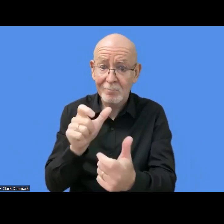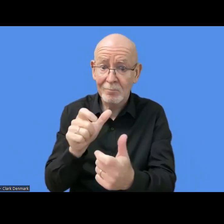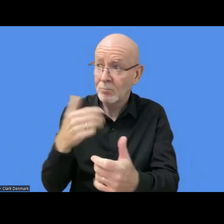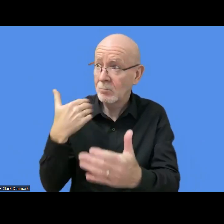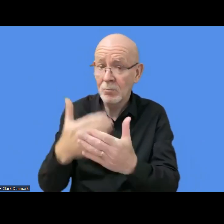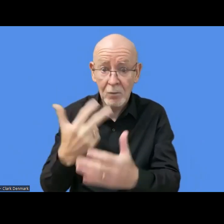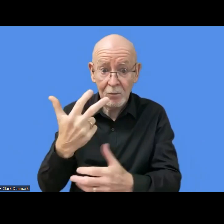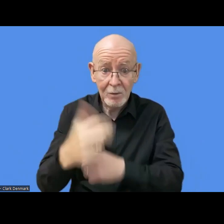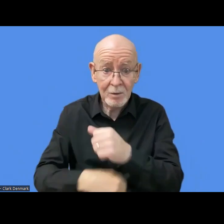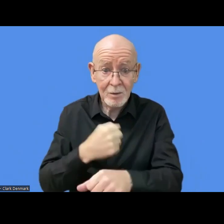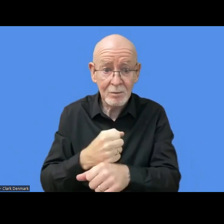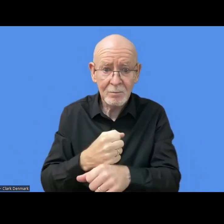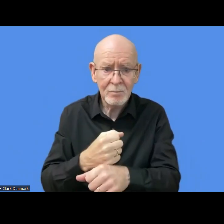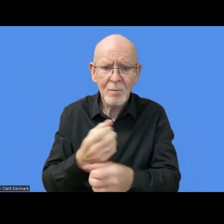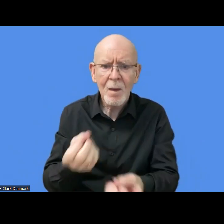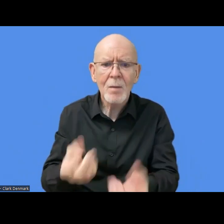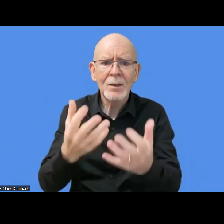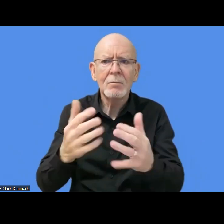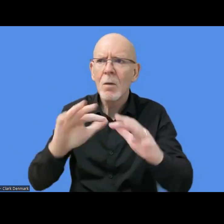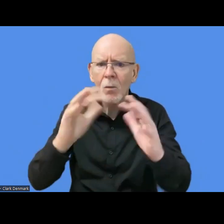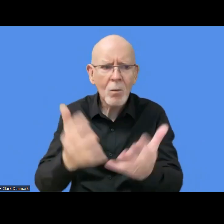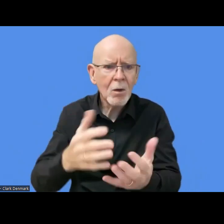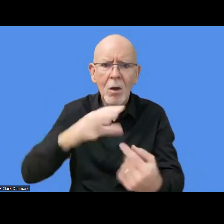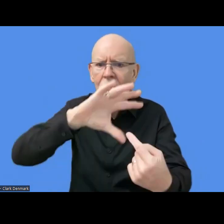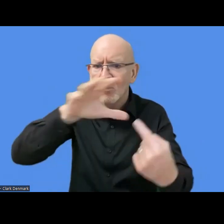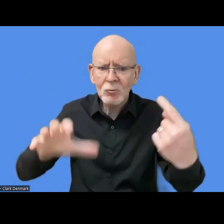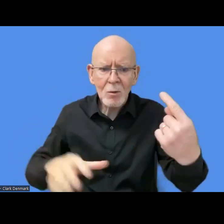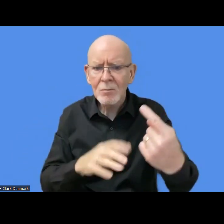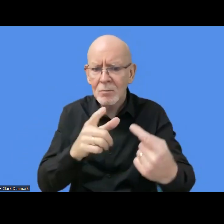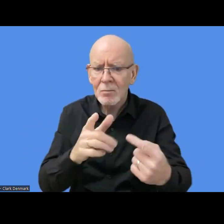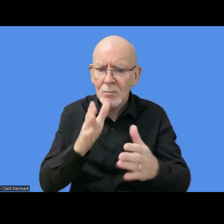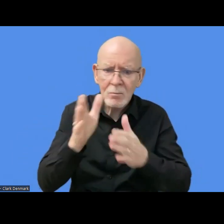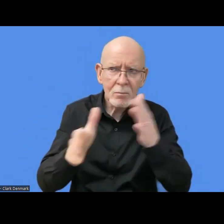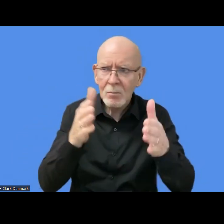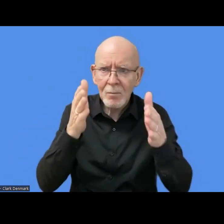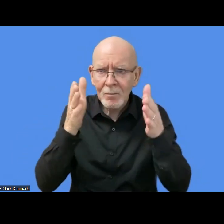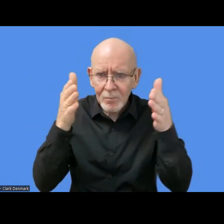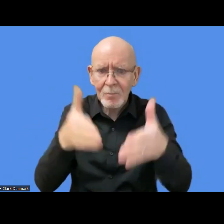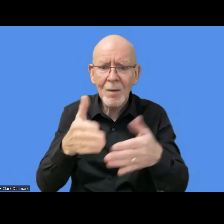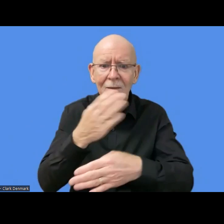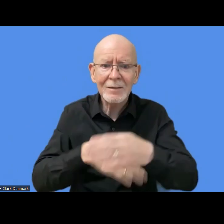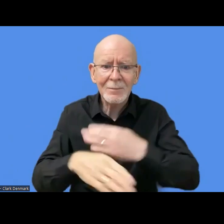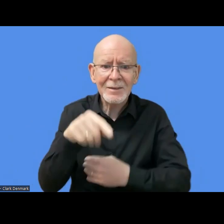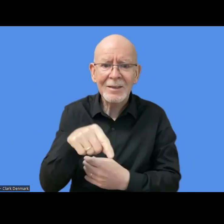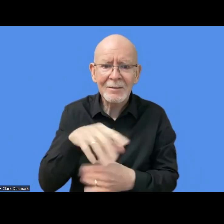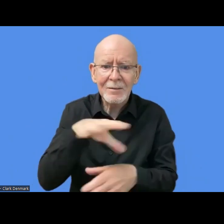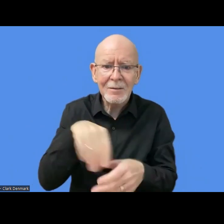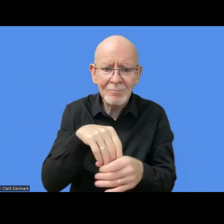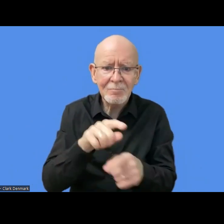company present? So we have now, let's give it another 20 seconds or so to allow most of